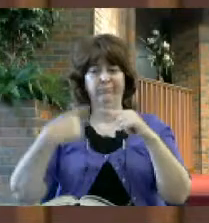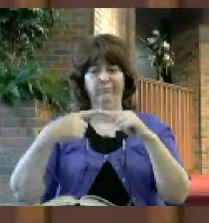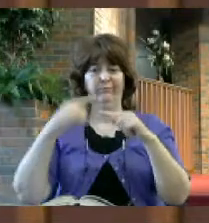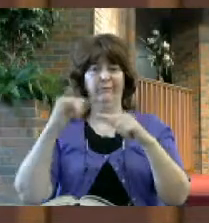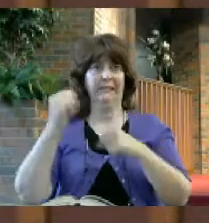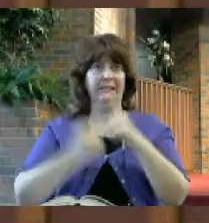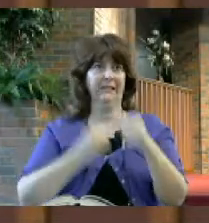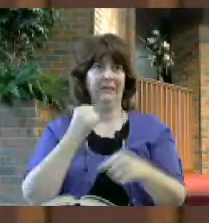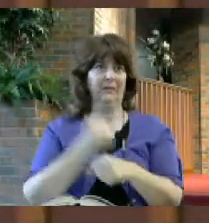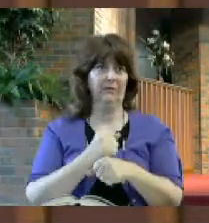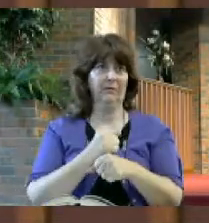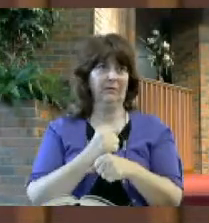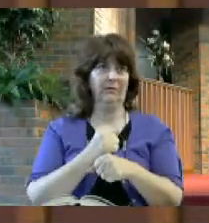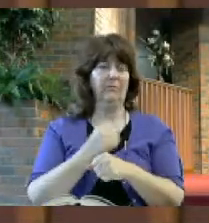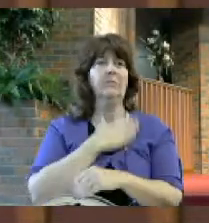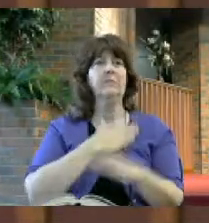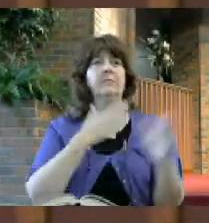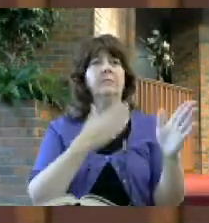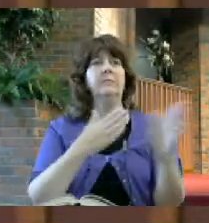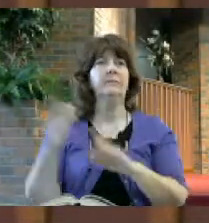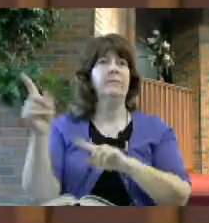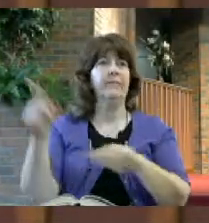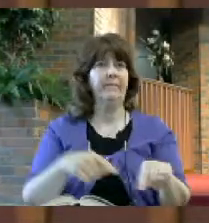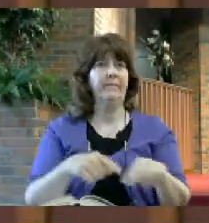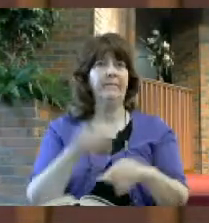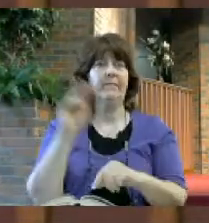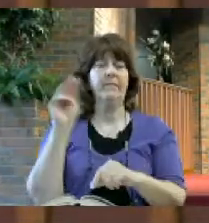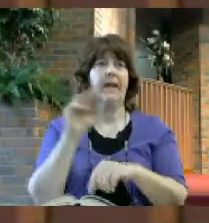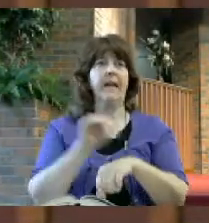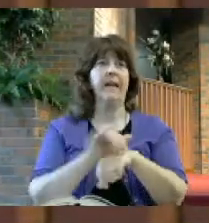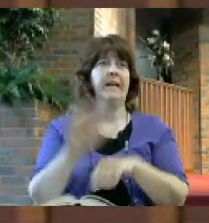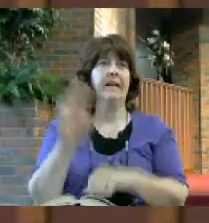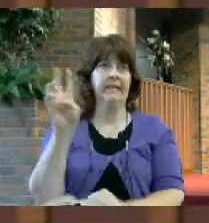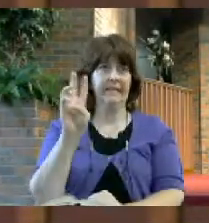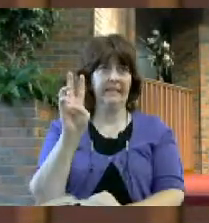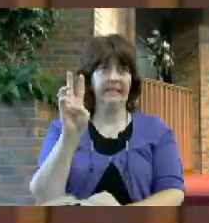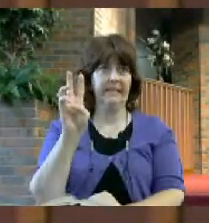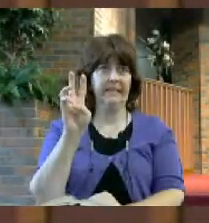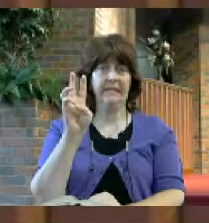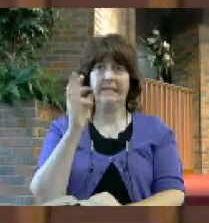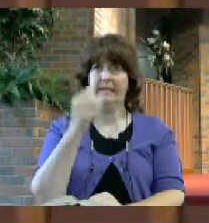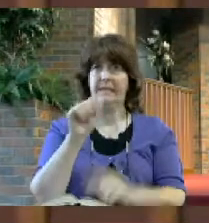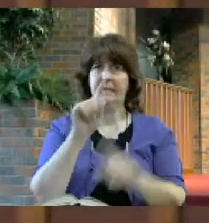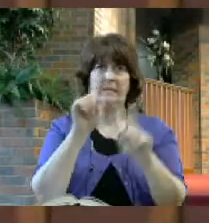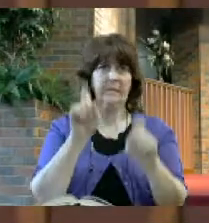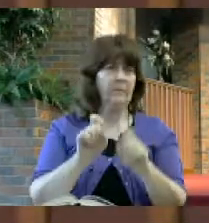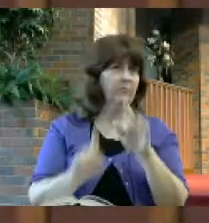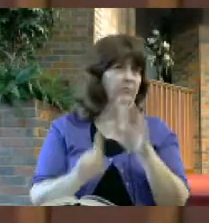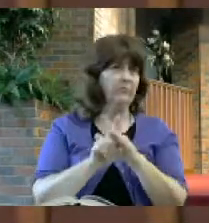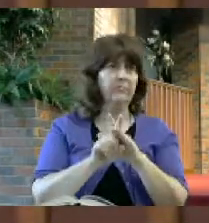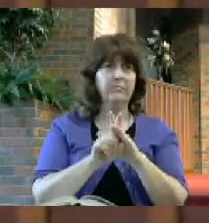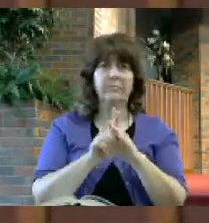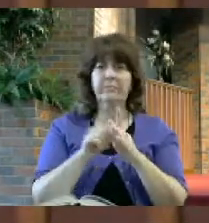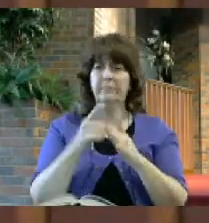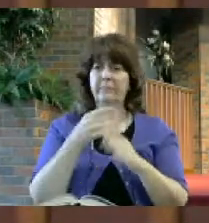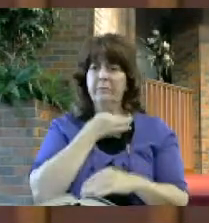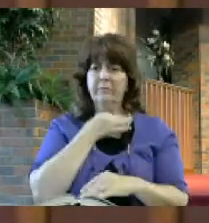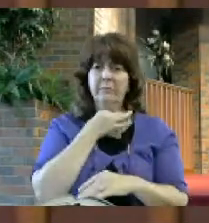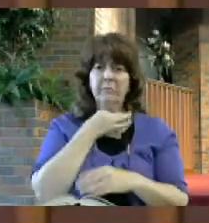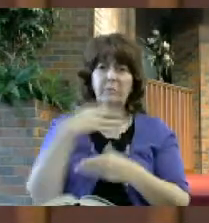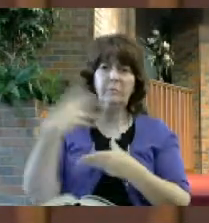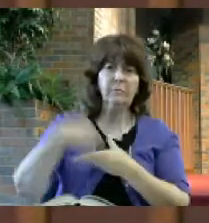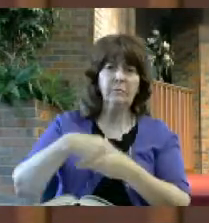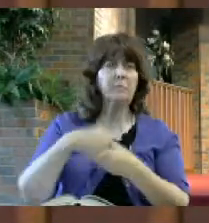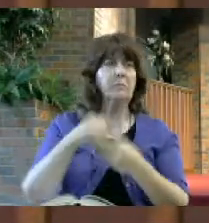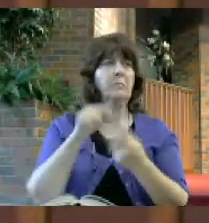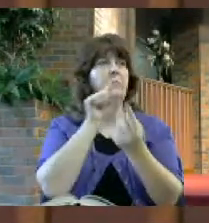that's tomorrow night, Monday at 6 p.m. at O'Brien's. And if you have any questions about that activity or would like to get more involved, you can see Tracy